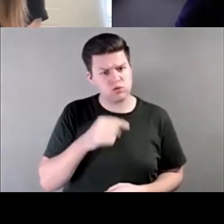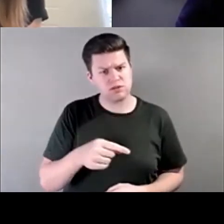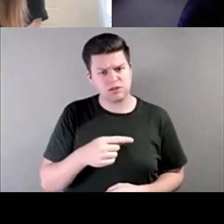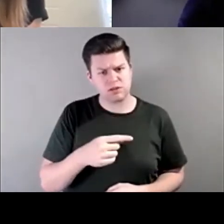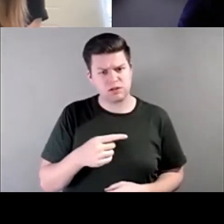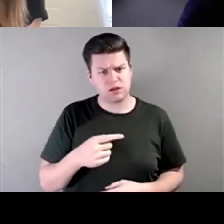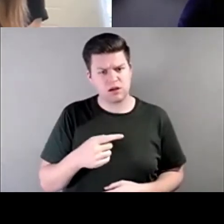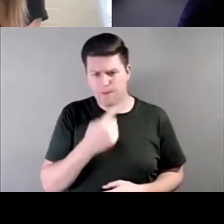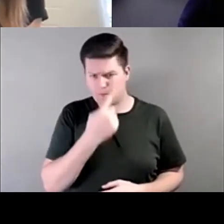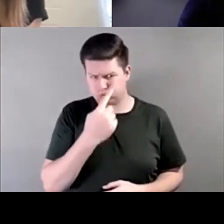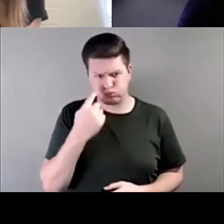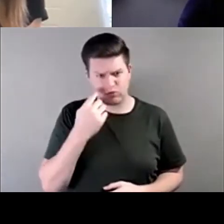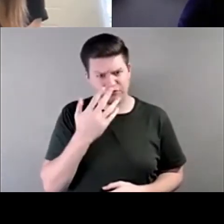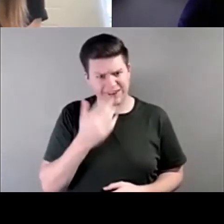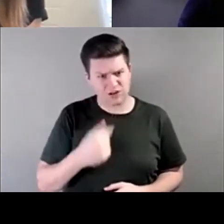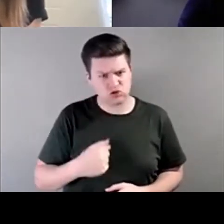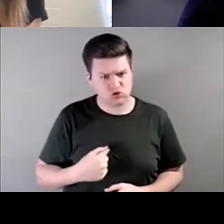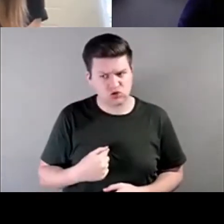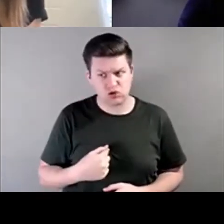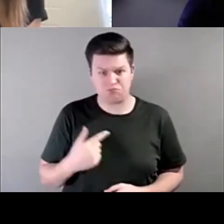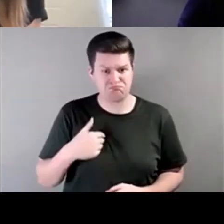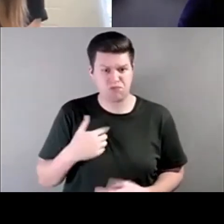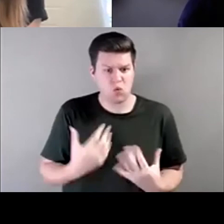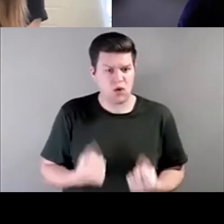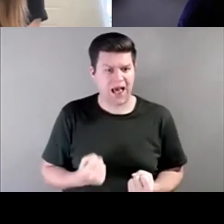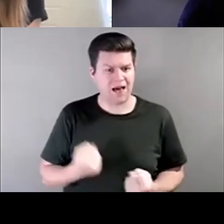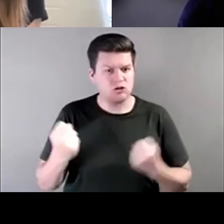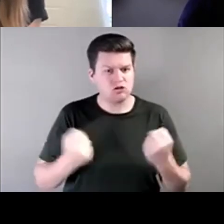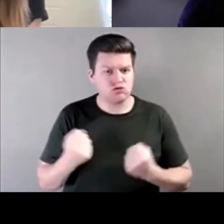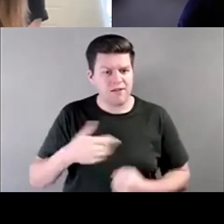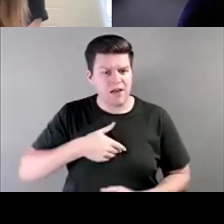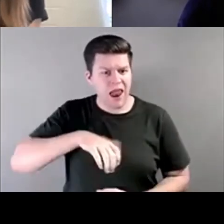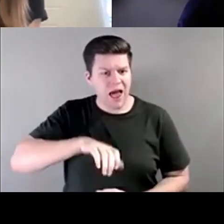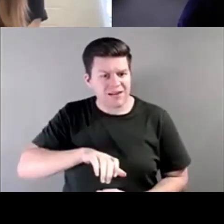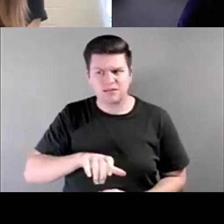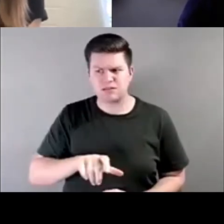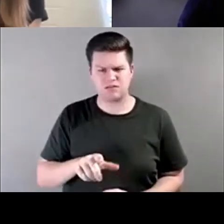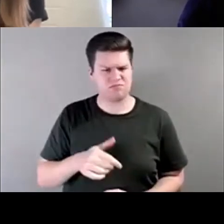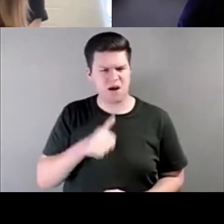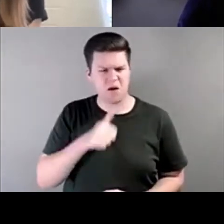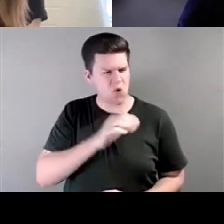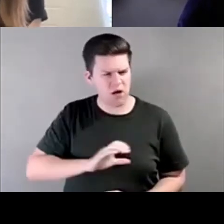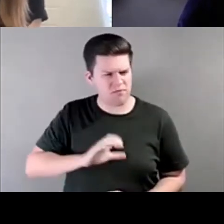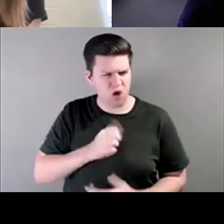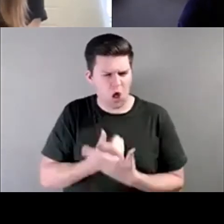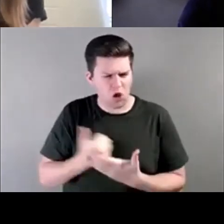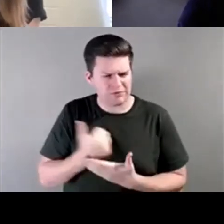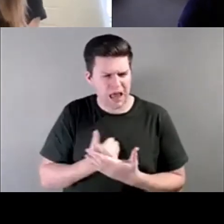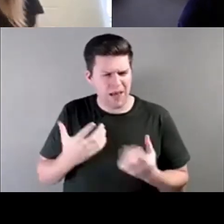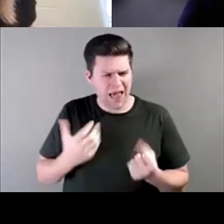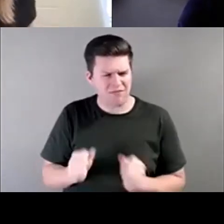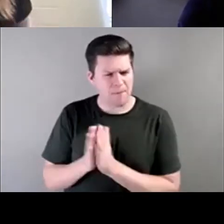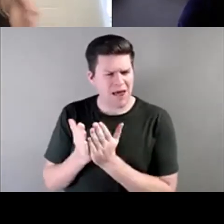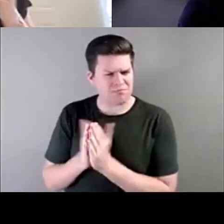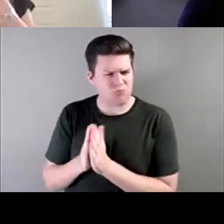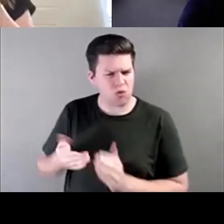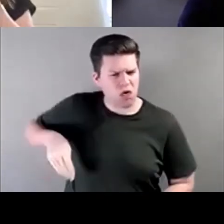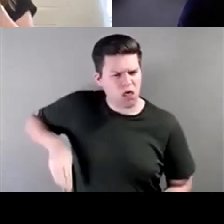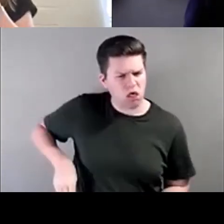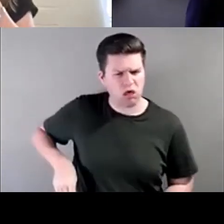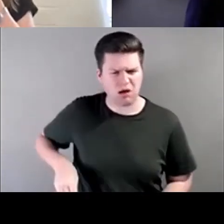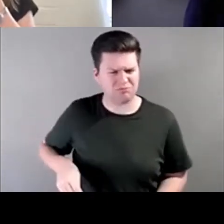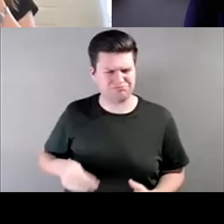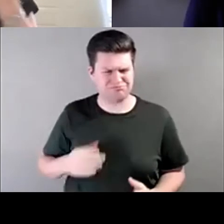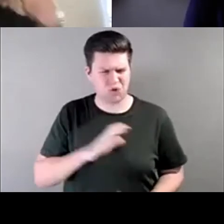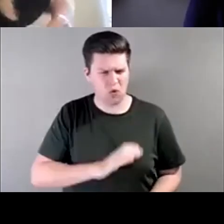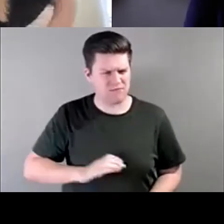a driver's licence, and I'm not comfortable with carrying my passport in my bag all the time in order to use it as proof of age. So something